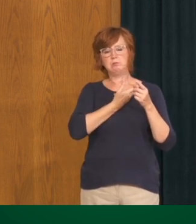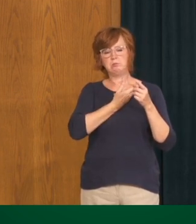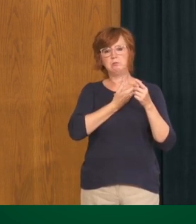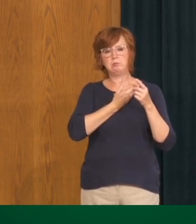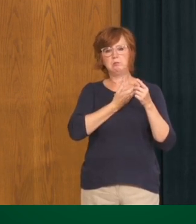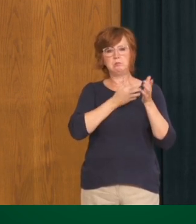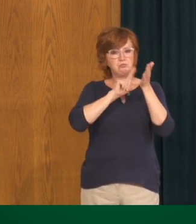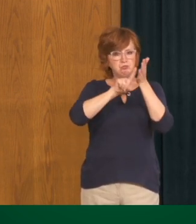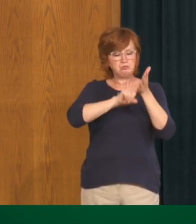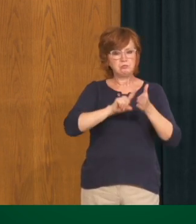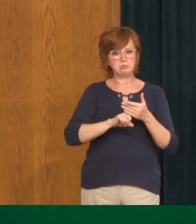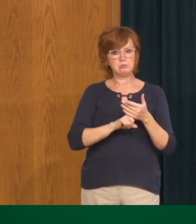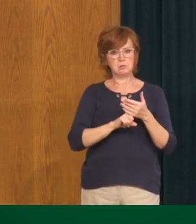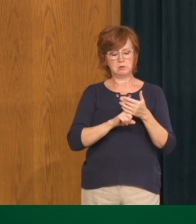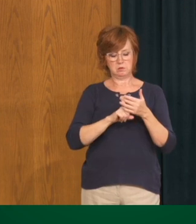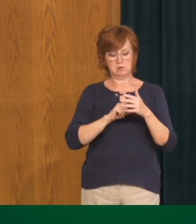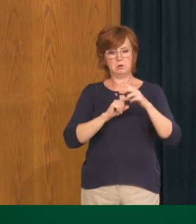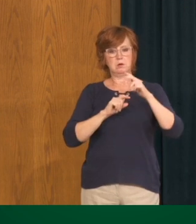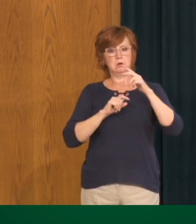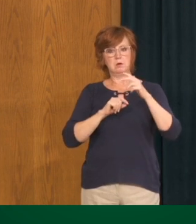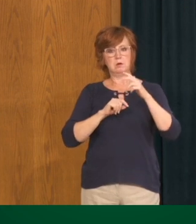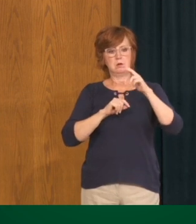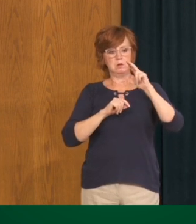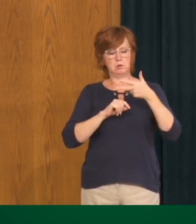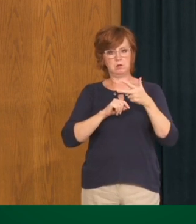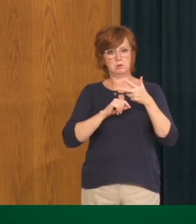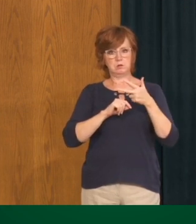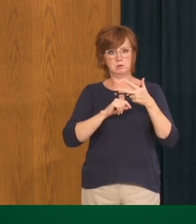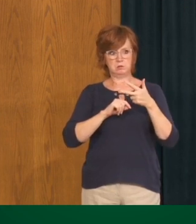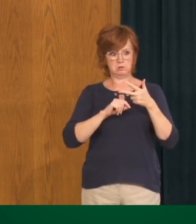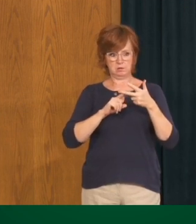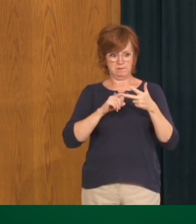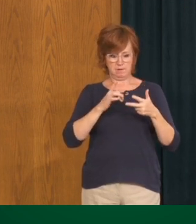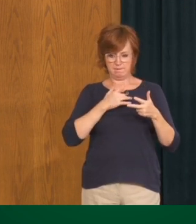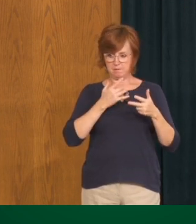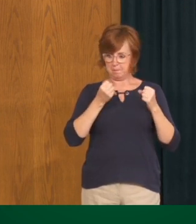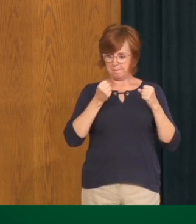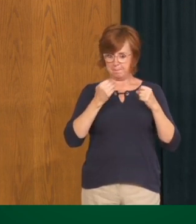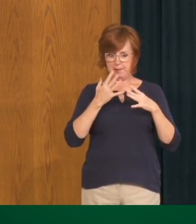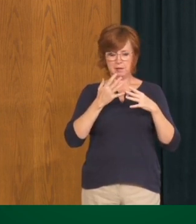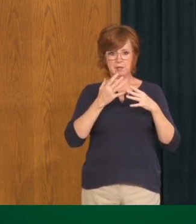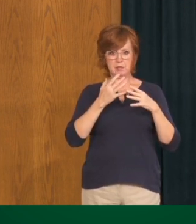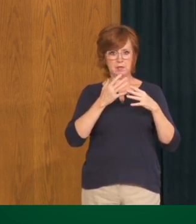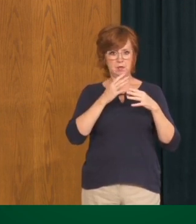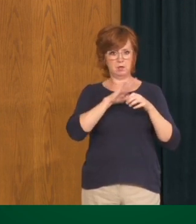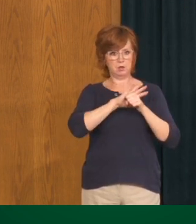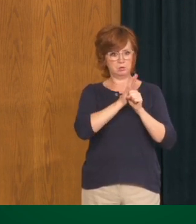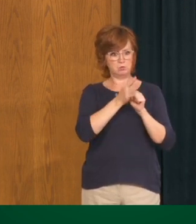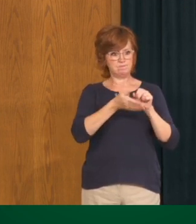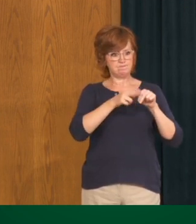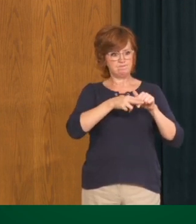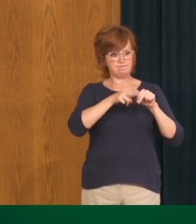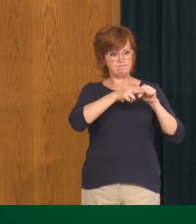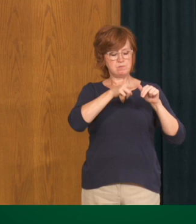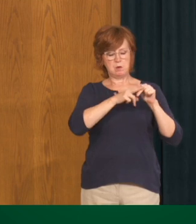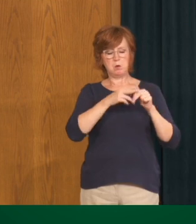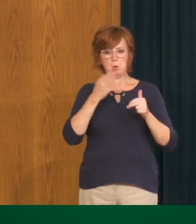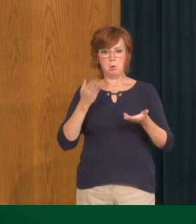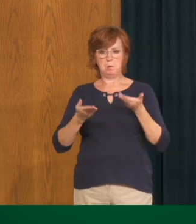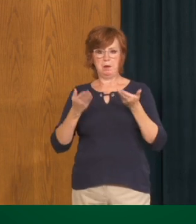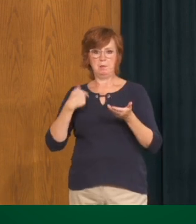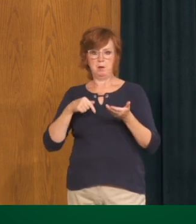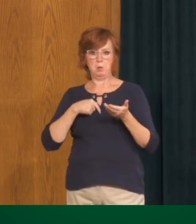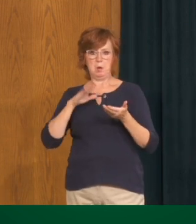especially if there were cases or clusters in schools, broader testing may be considered. So it would certainly be considered in those situations as well at this